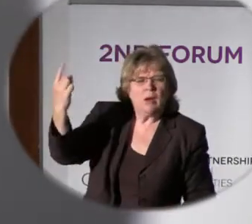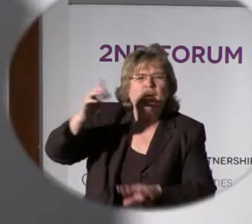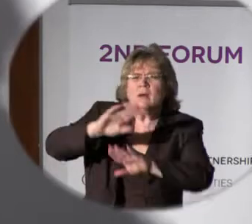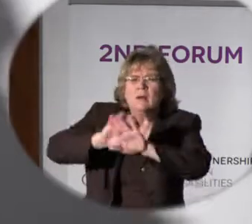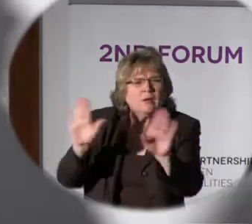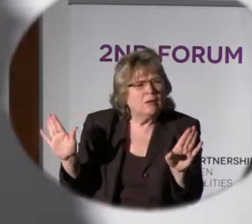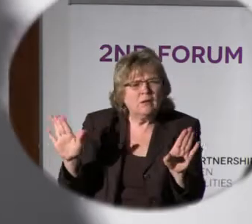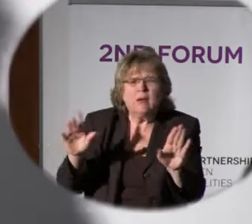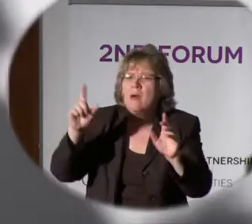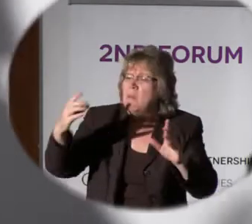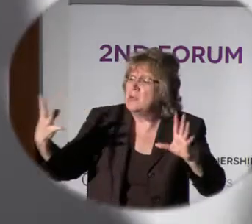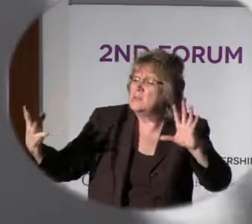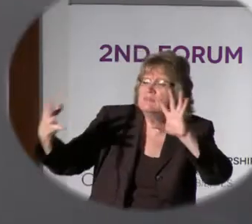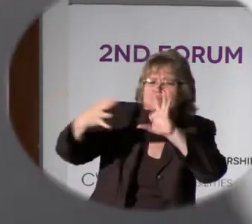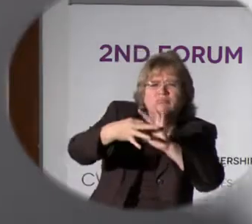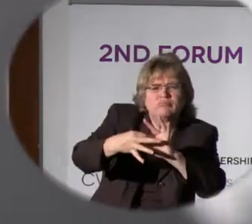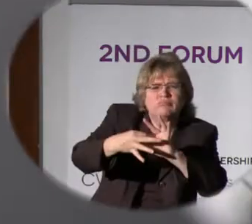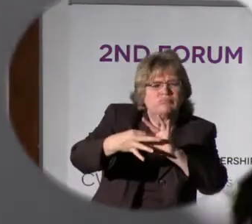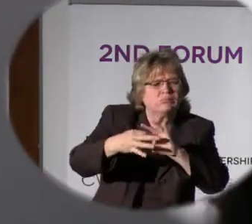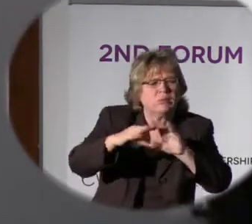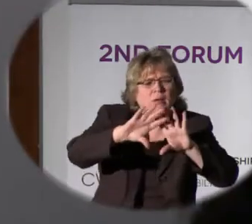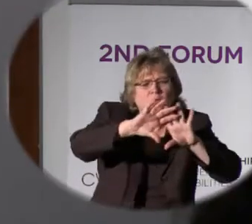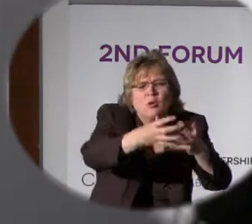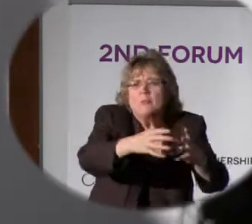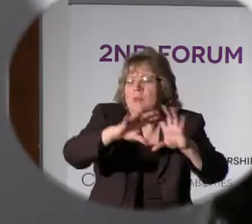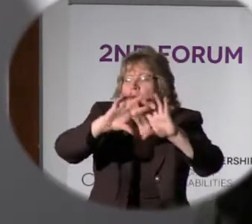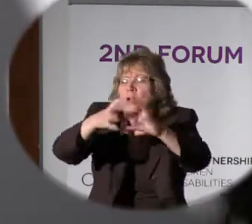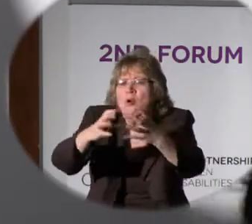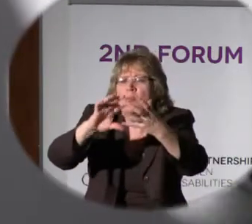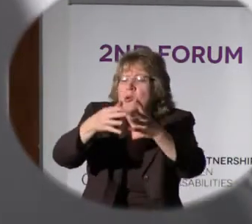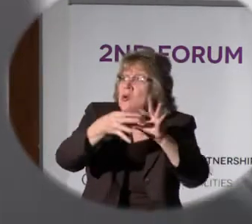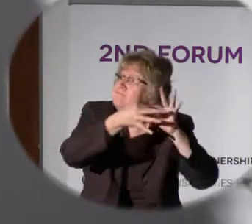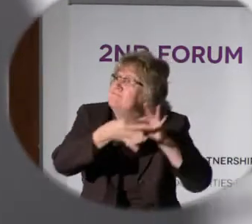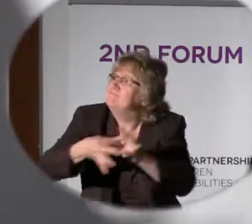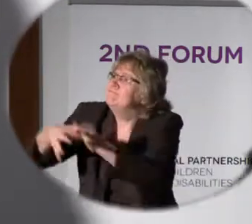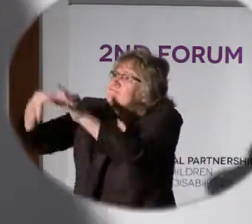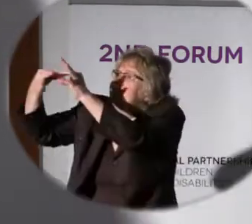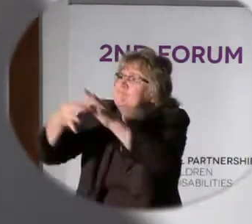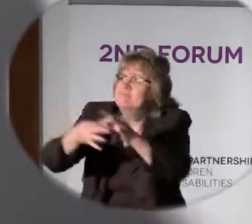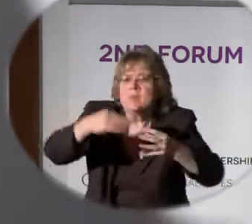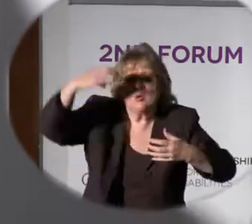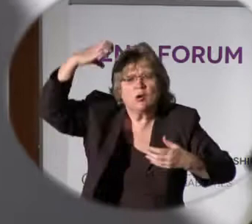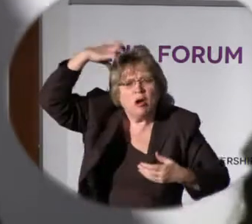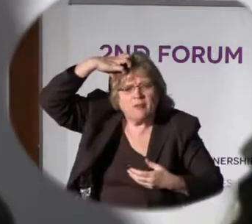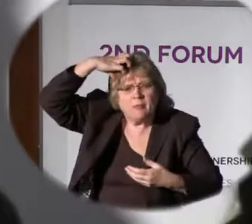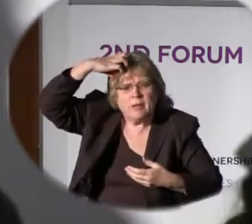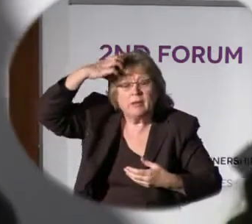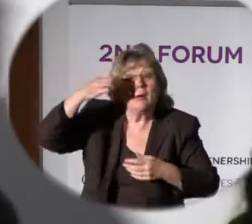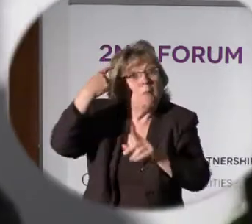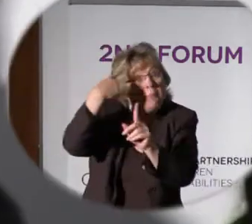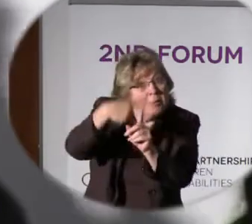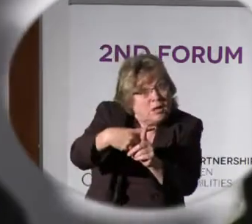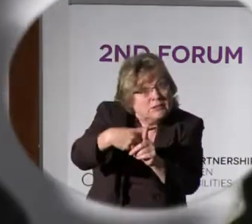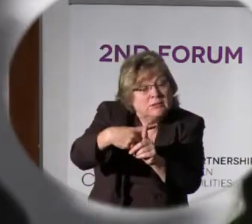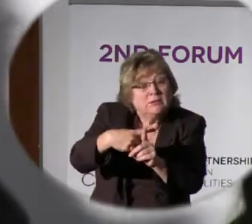facilitate multi-stakeholder engagement and strong channels of accountability.